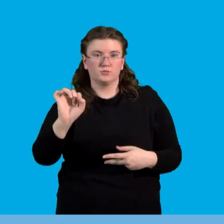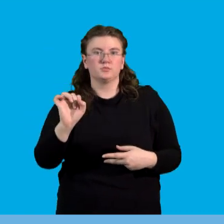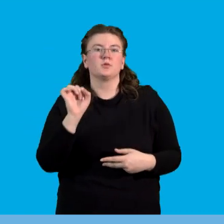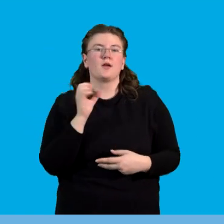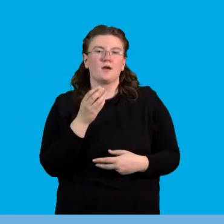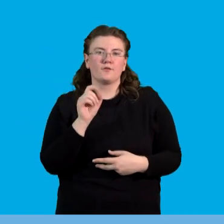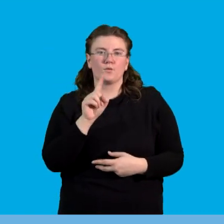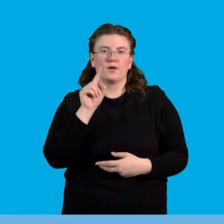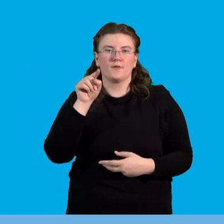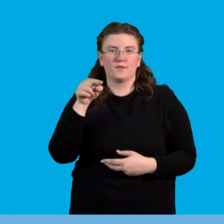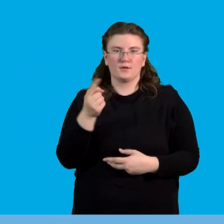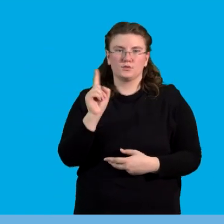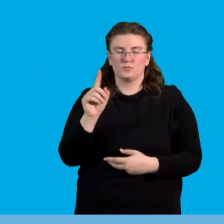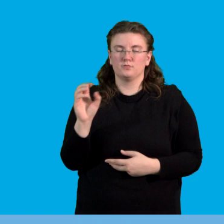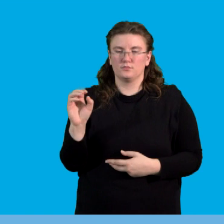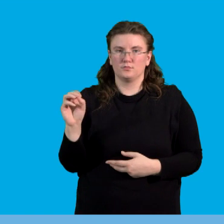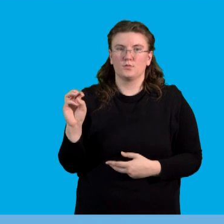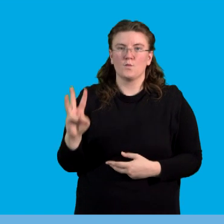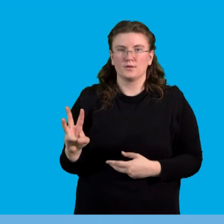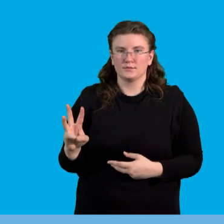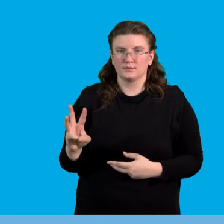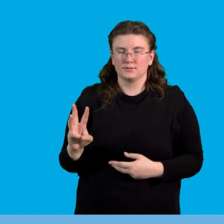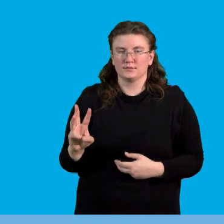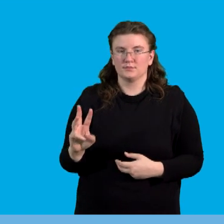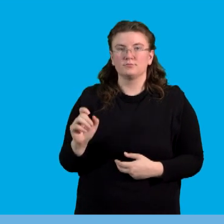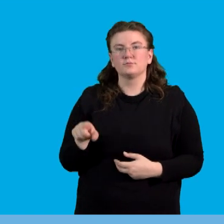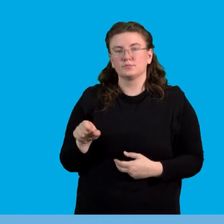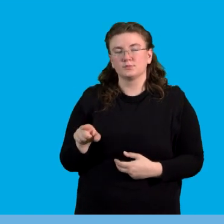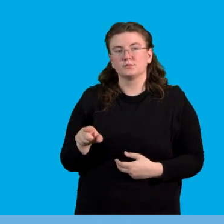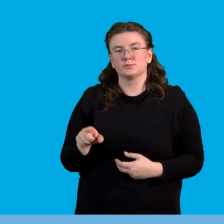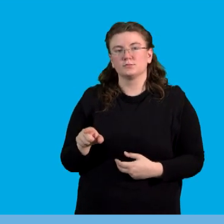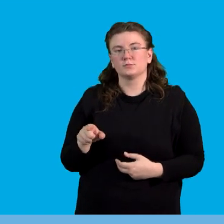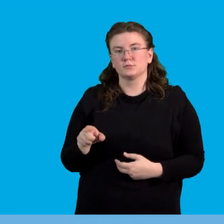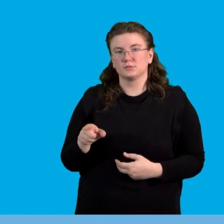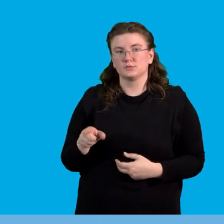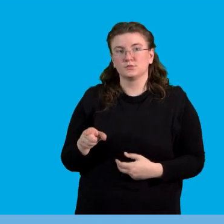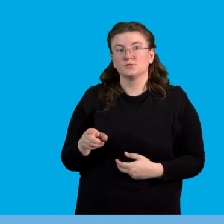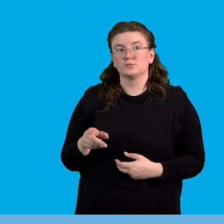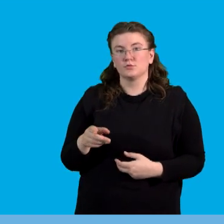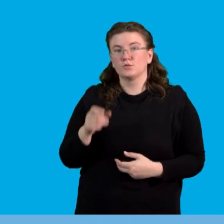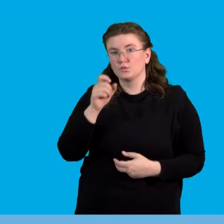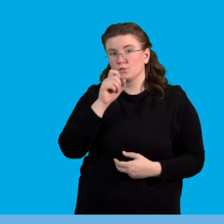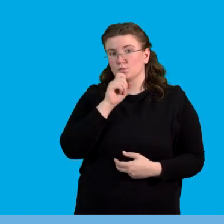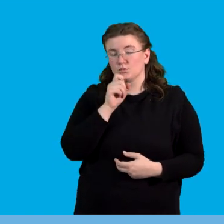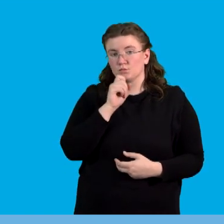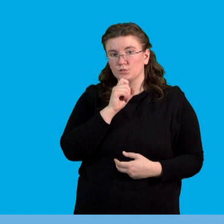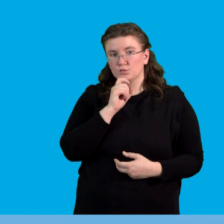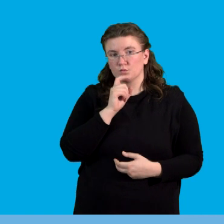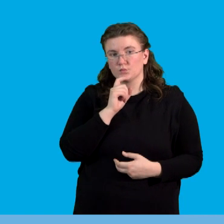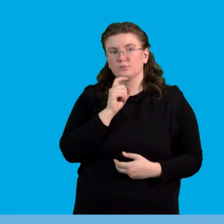must be converted to kilowatts. It is labeled 1100 watts, which has a voltage